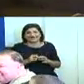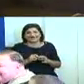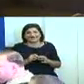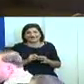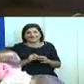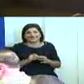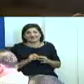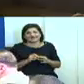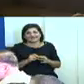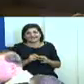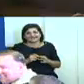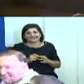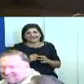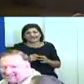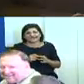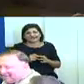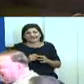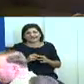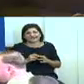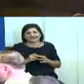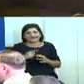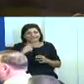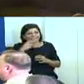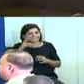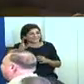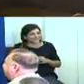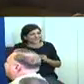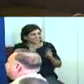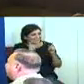When you say no, it gives somebody else